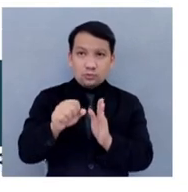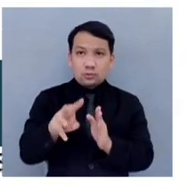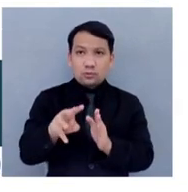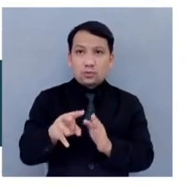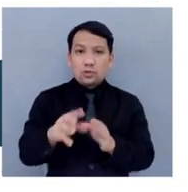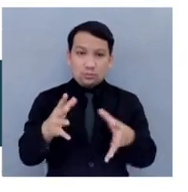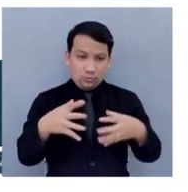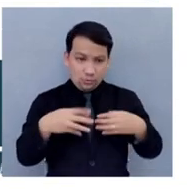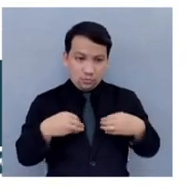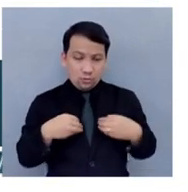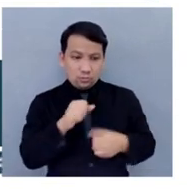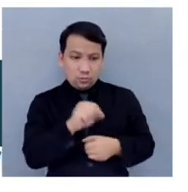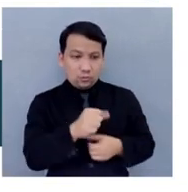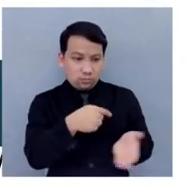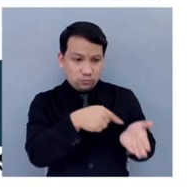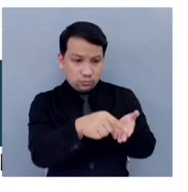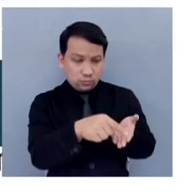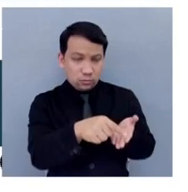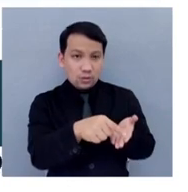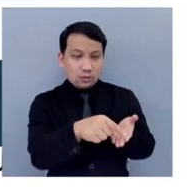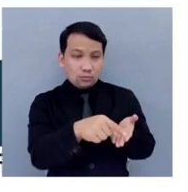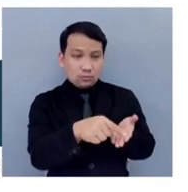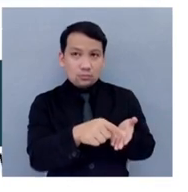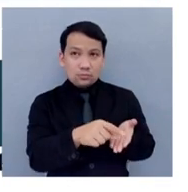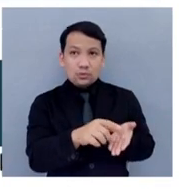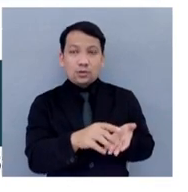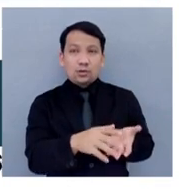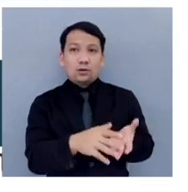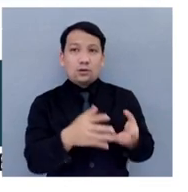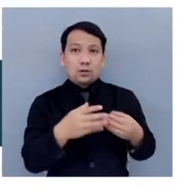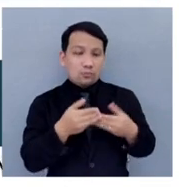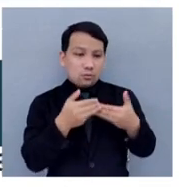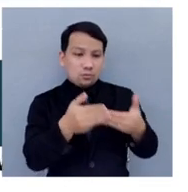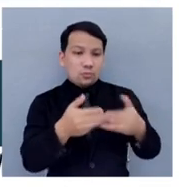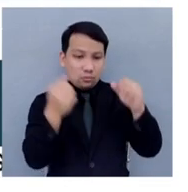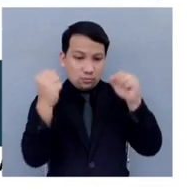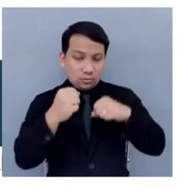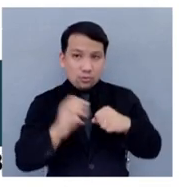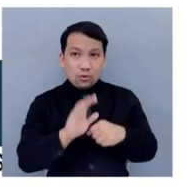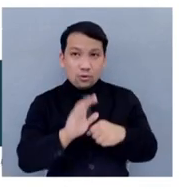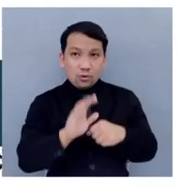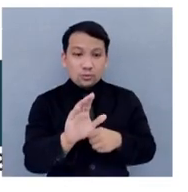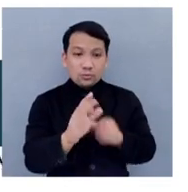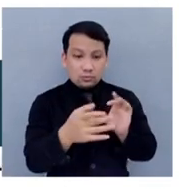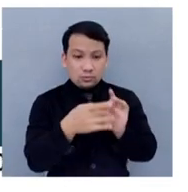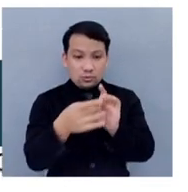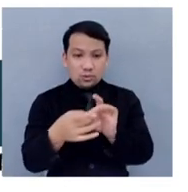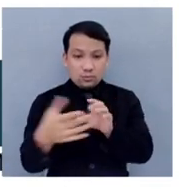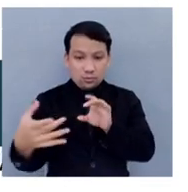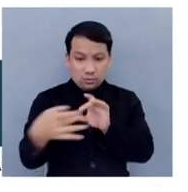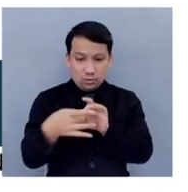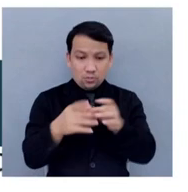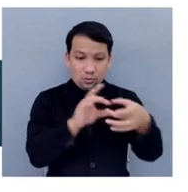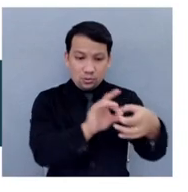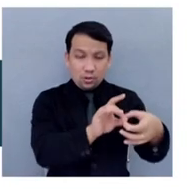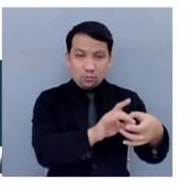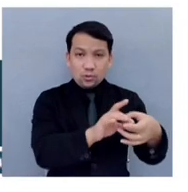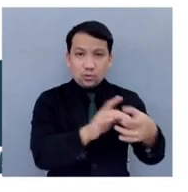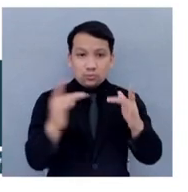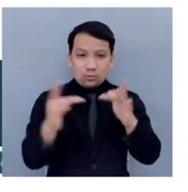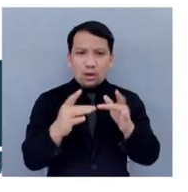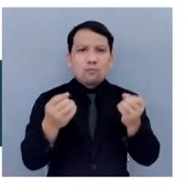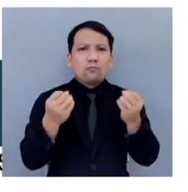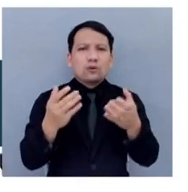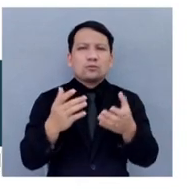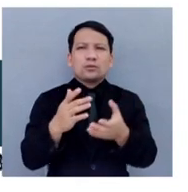acceptance and payment as a condition for them to interconnect with us. Out of 100 calls,